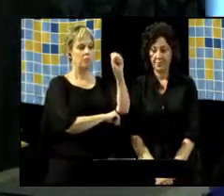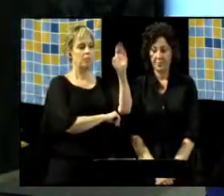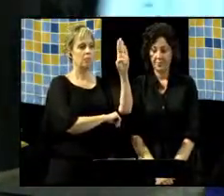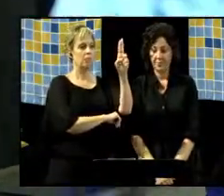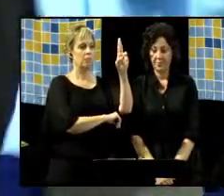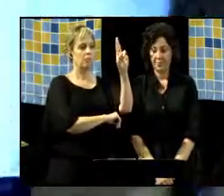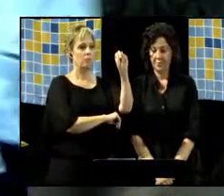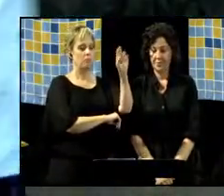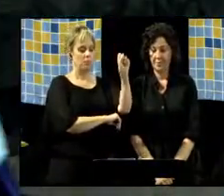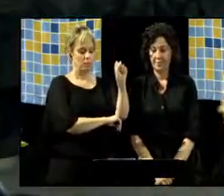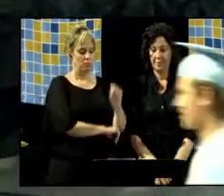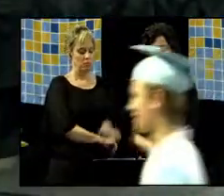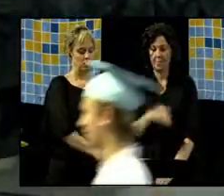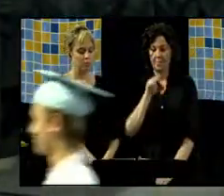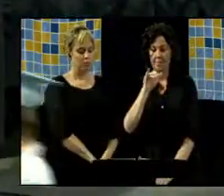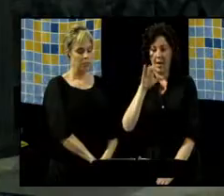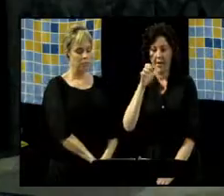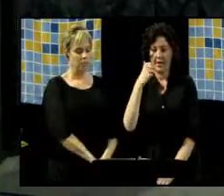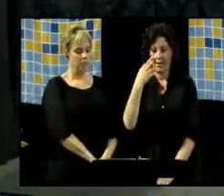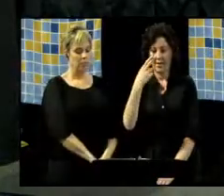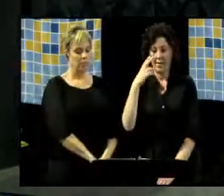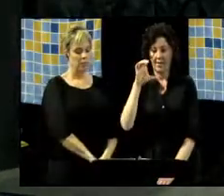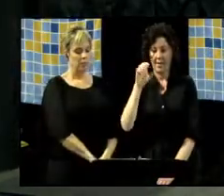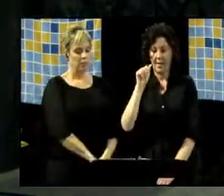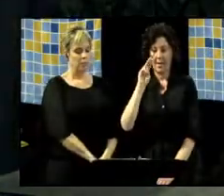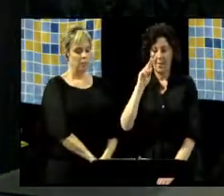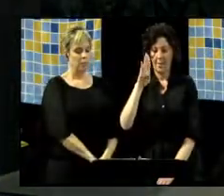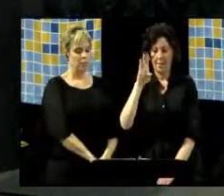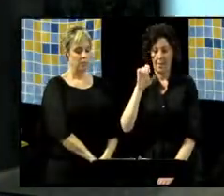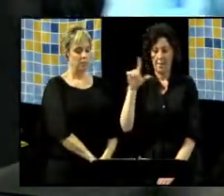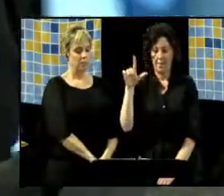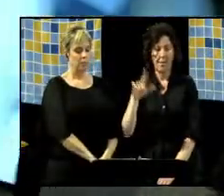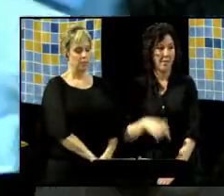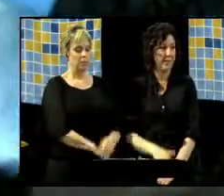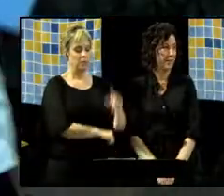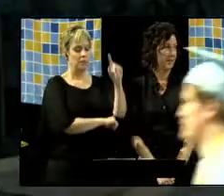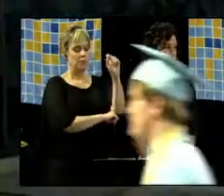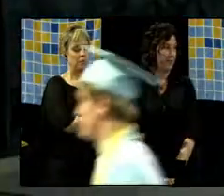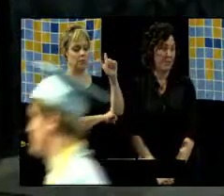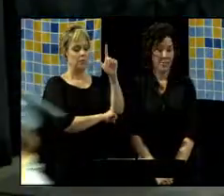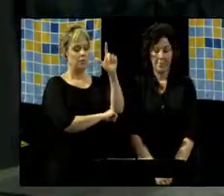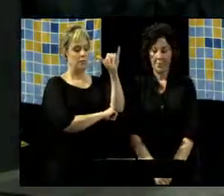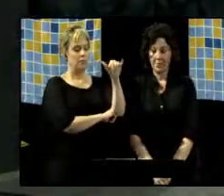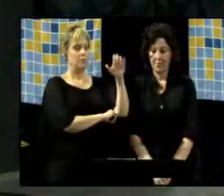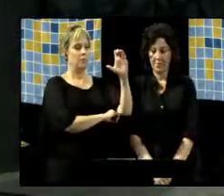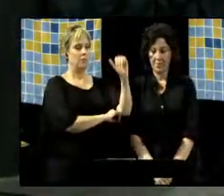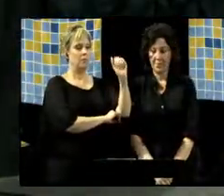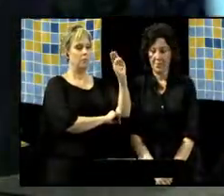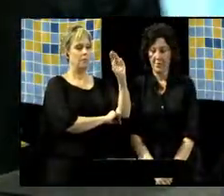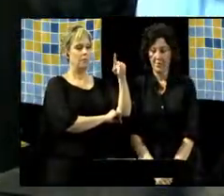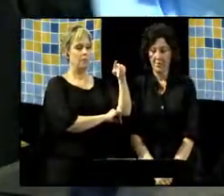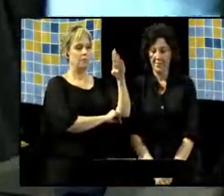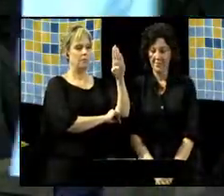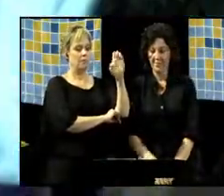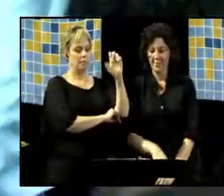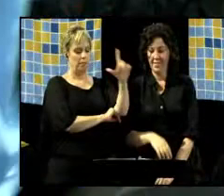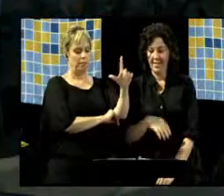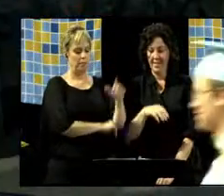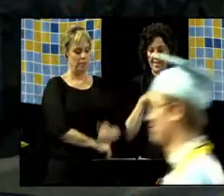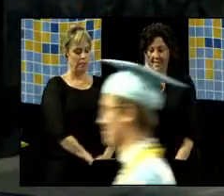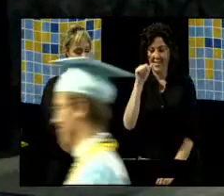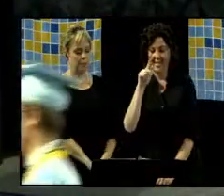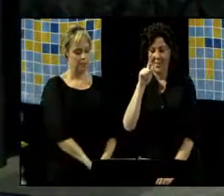Burns, Micah Ariana Campbell, Tally Ryan Campbell,